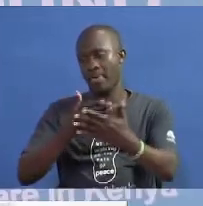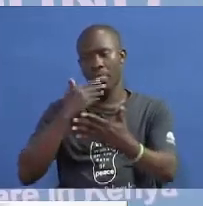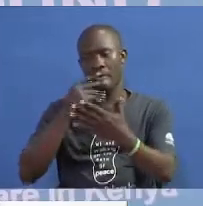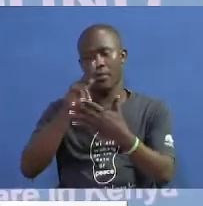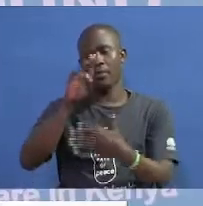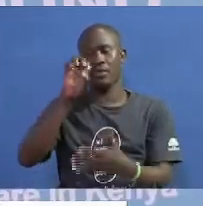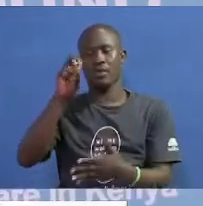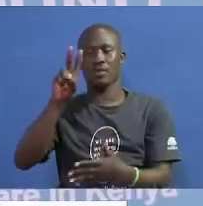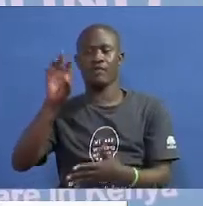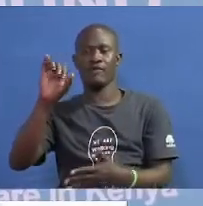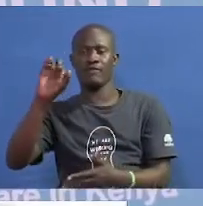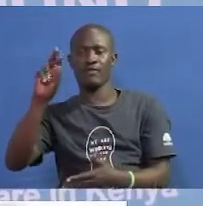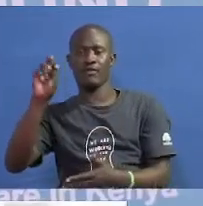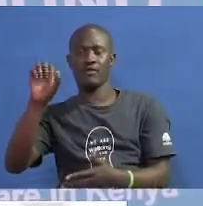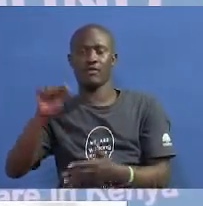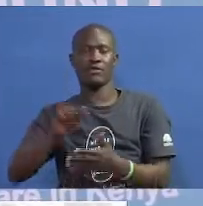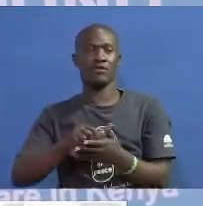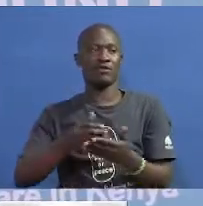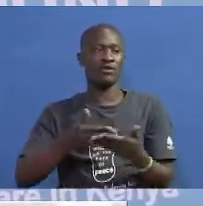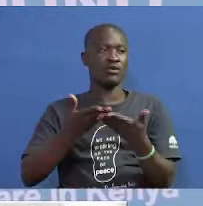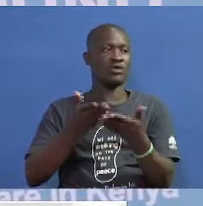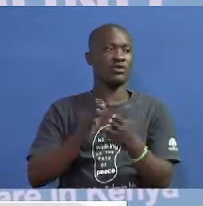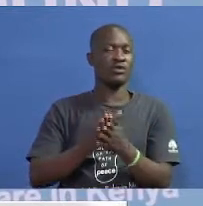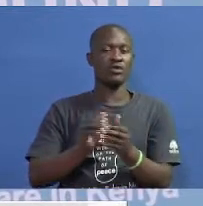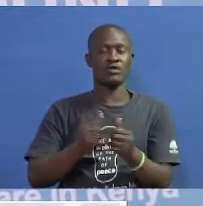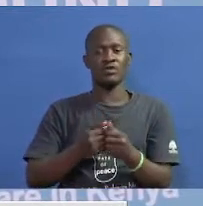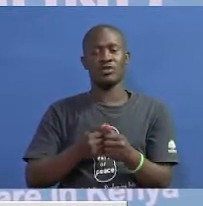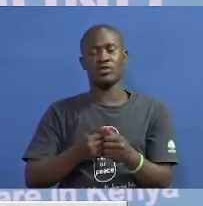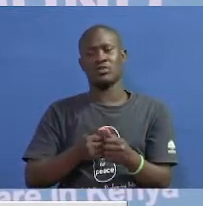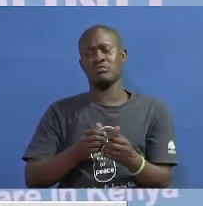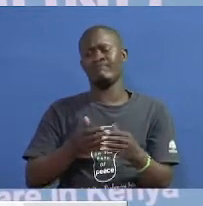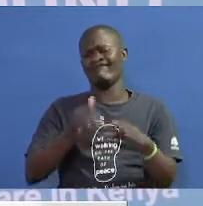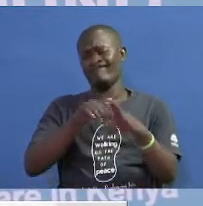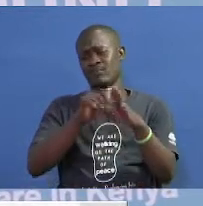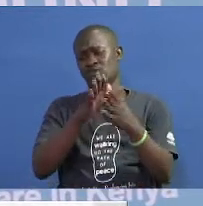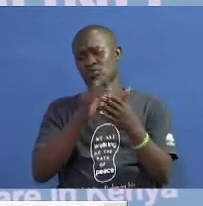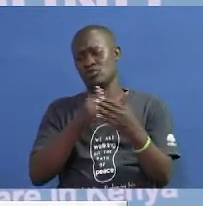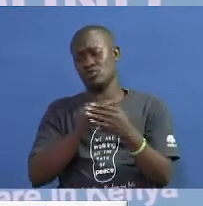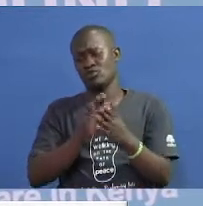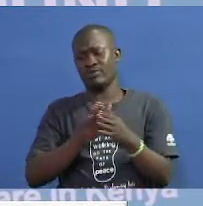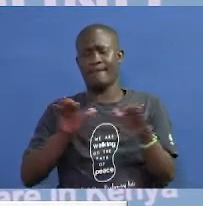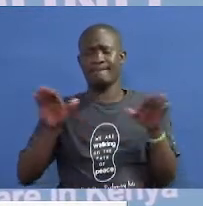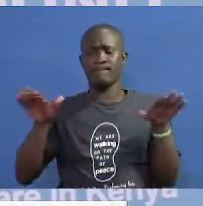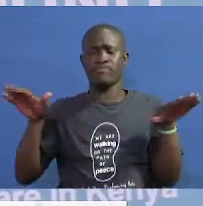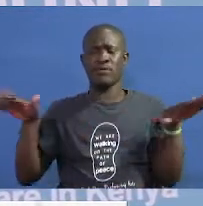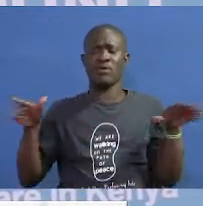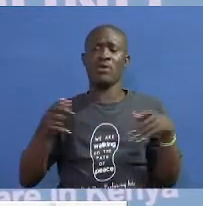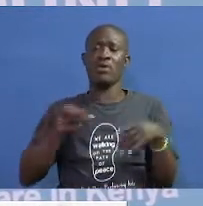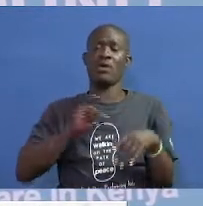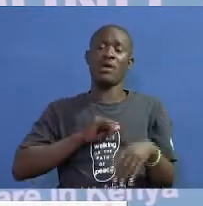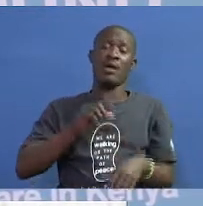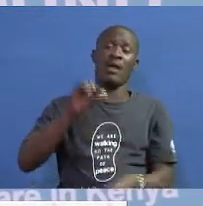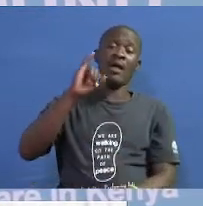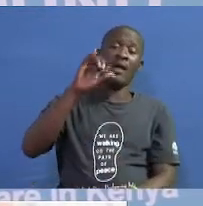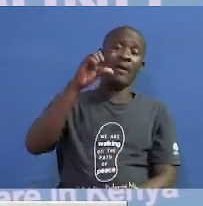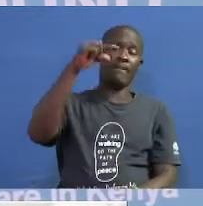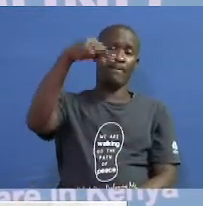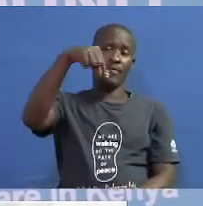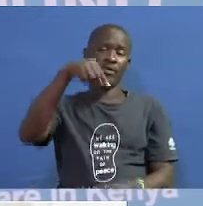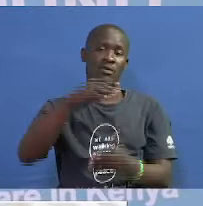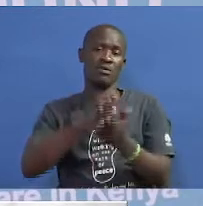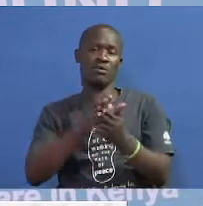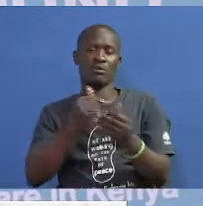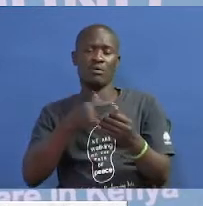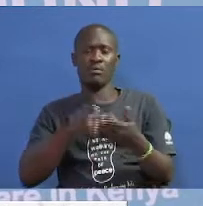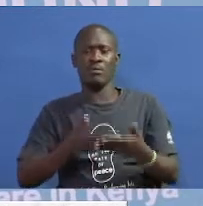much, Kelvin Bergman, for having us and giving us all these in-depth insights regarding the Butterfly IQ device that is meant